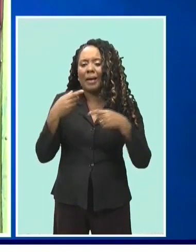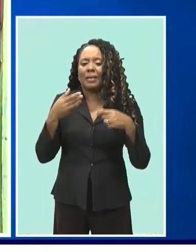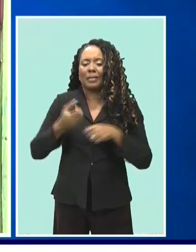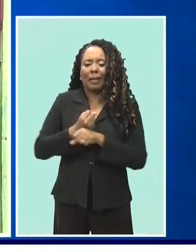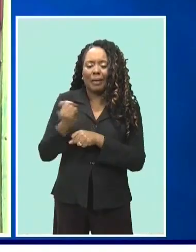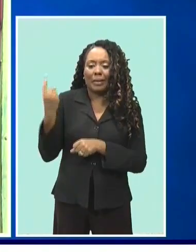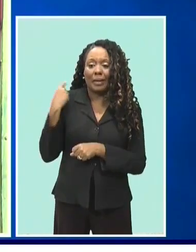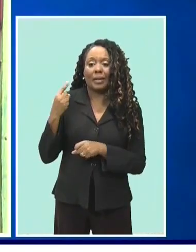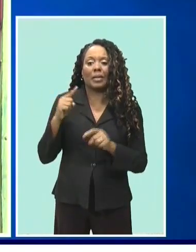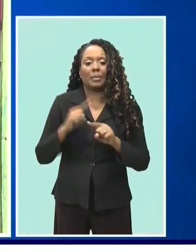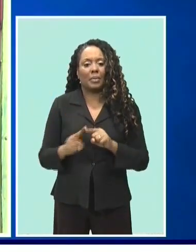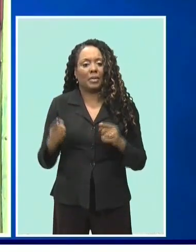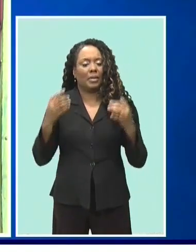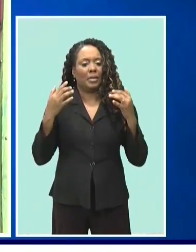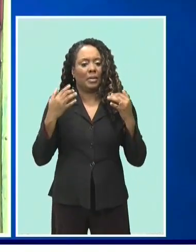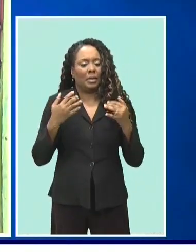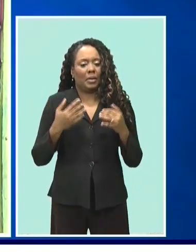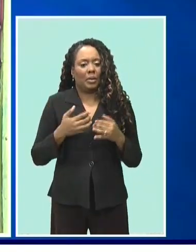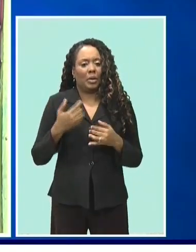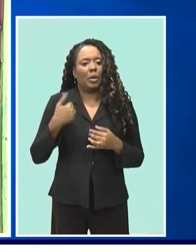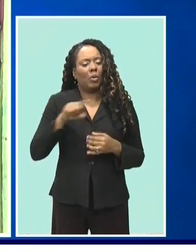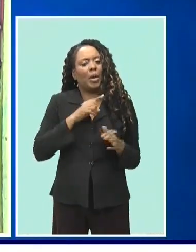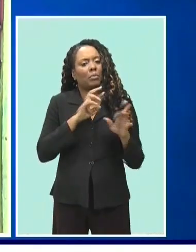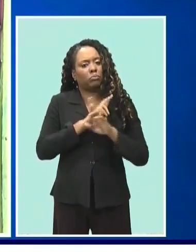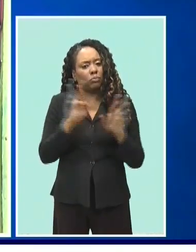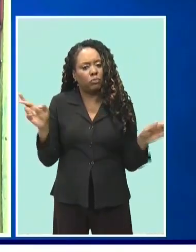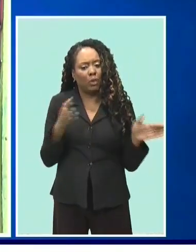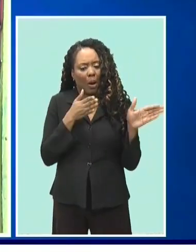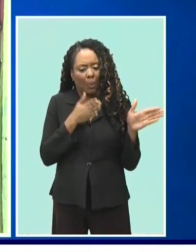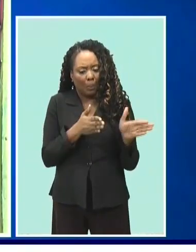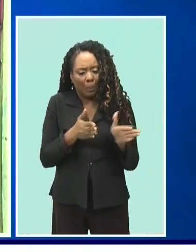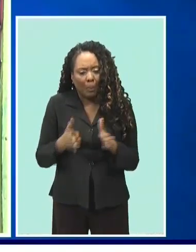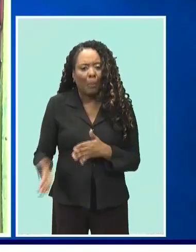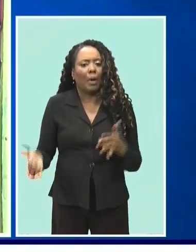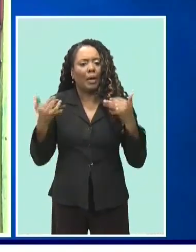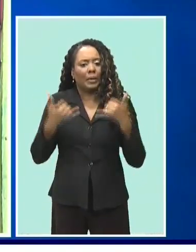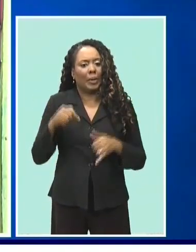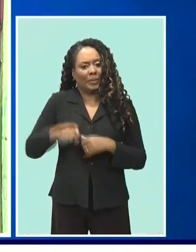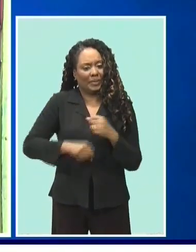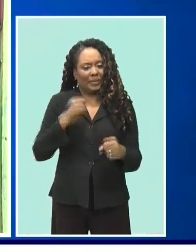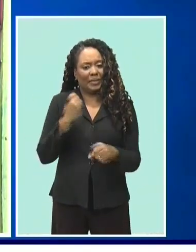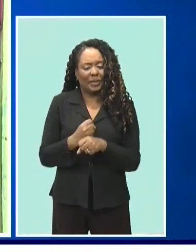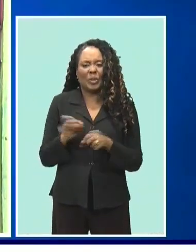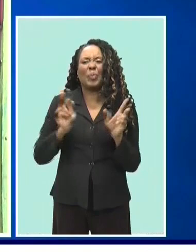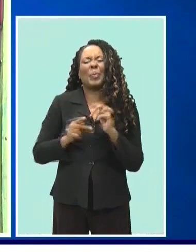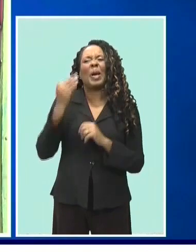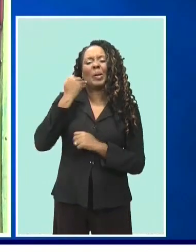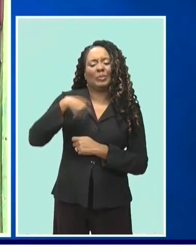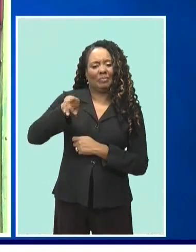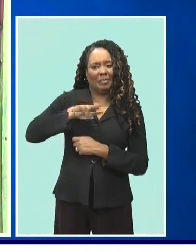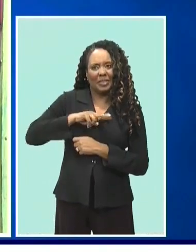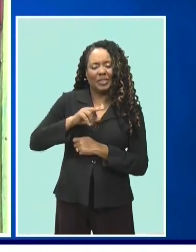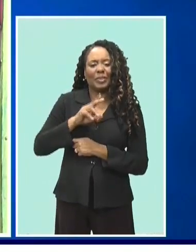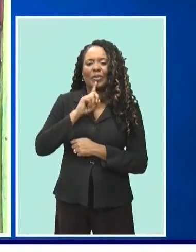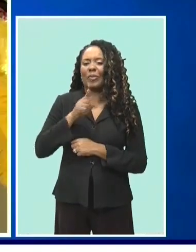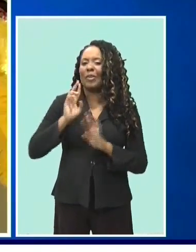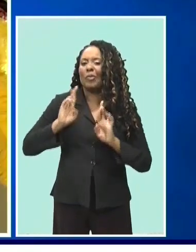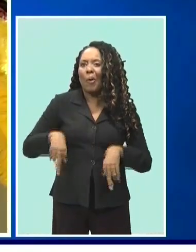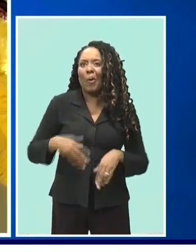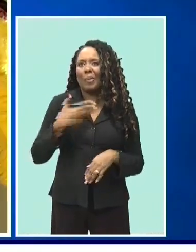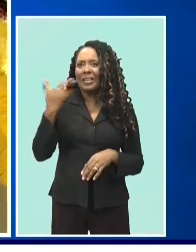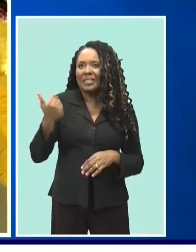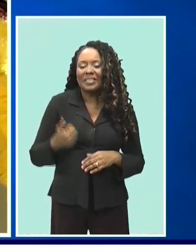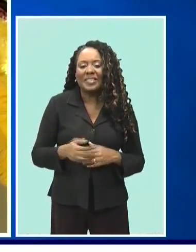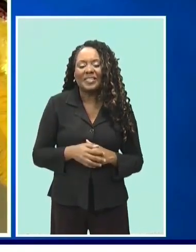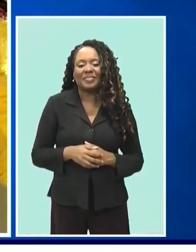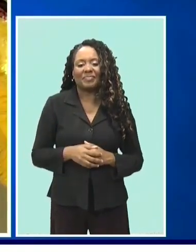but because we already have our foot through the door, it was a whole lot easier. Folks already knew us, so they came out with a better response. We don't